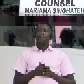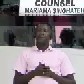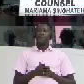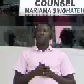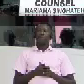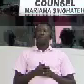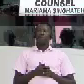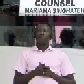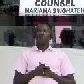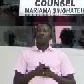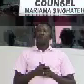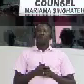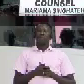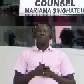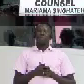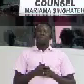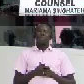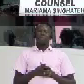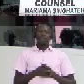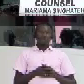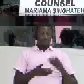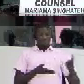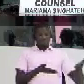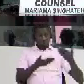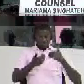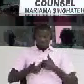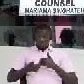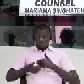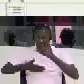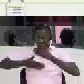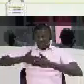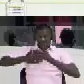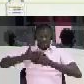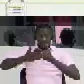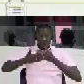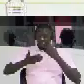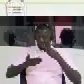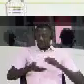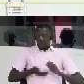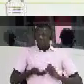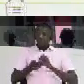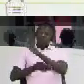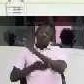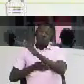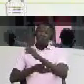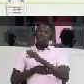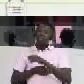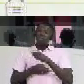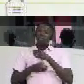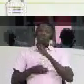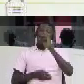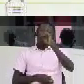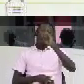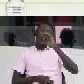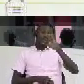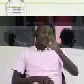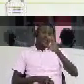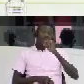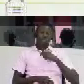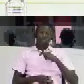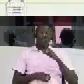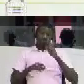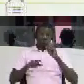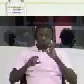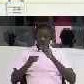en ñu indi file bi sagul file bi den ma pousse ko si officer command mu jël all the room. Then they will bring the